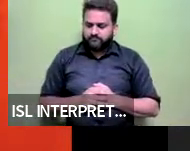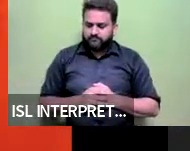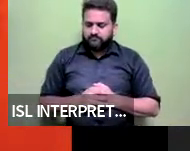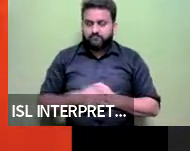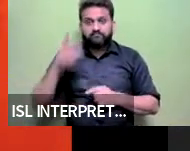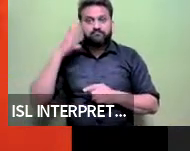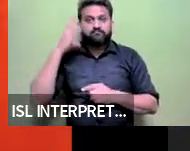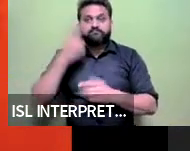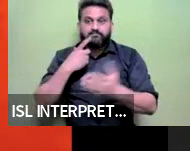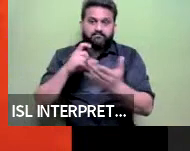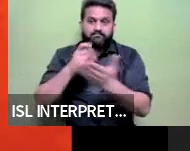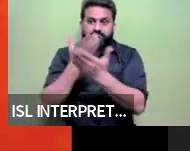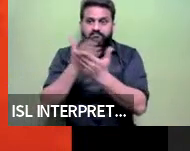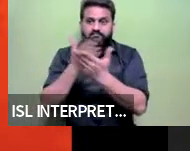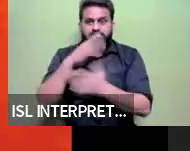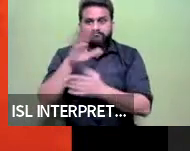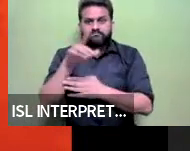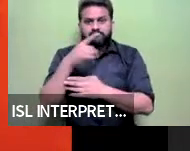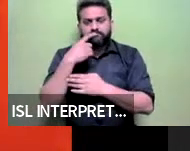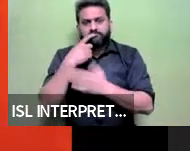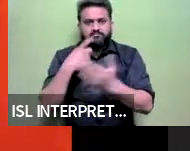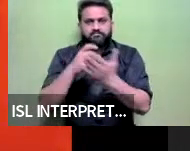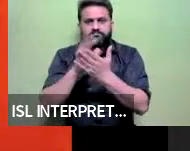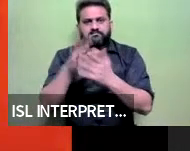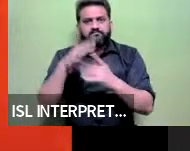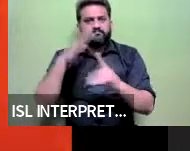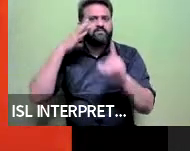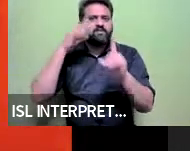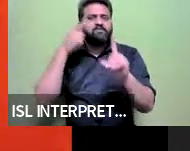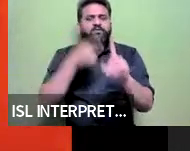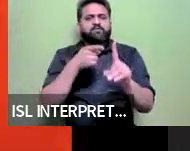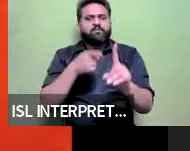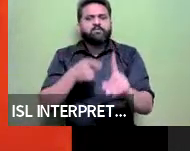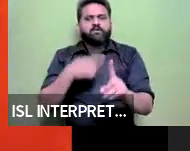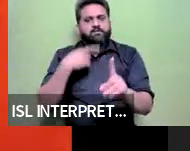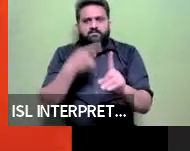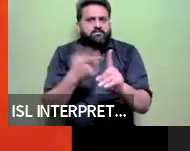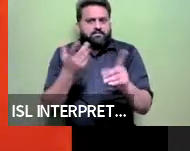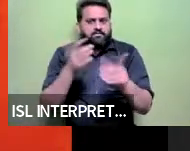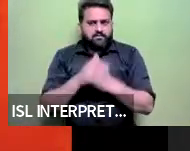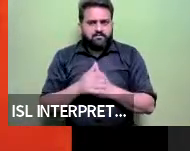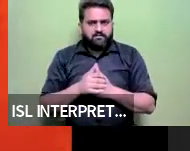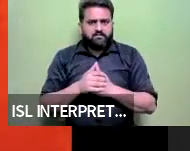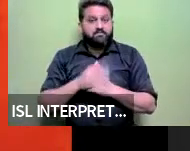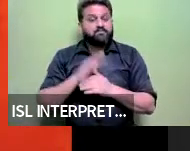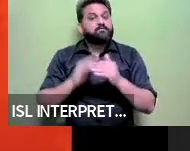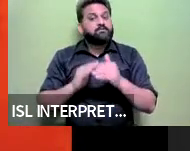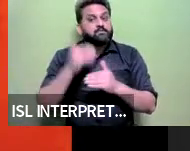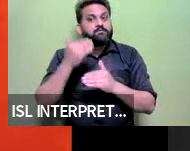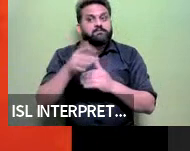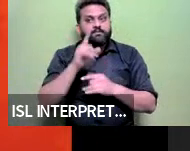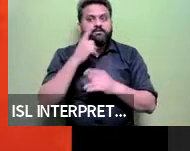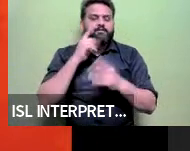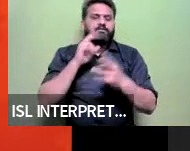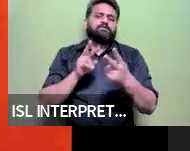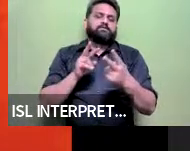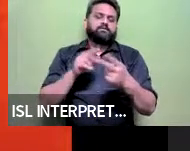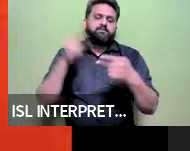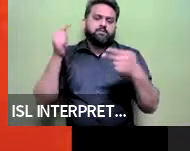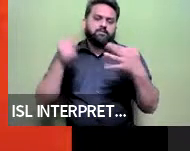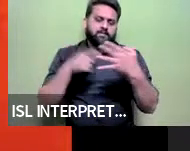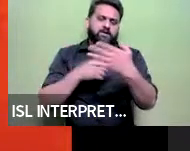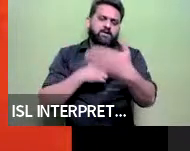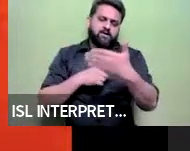claimant has argued, Mr. President, claimant has essentially argued this point. And then you go and attack on their